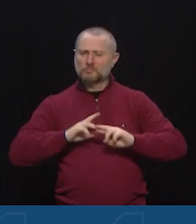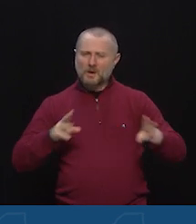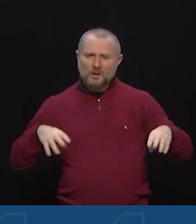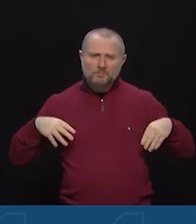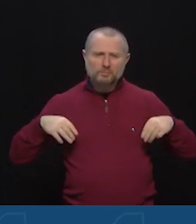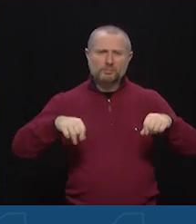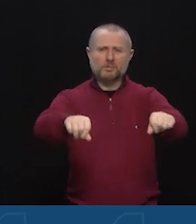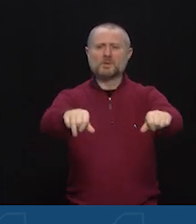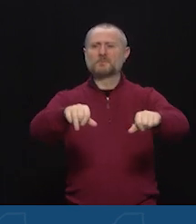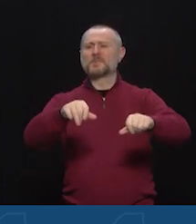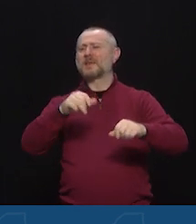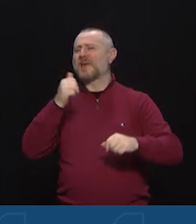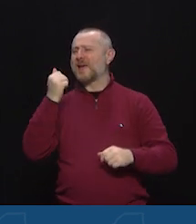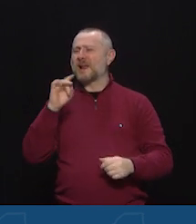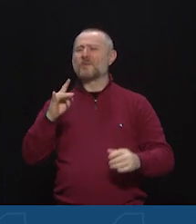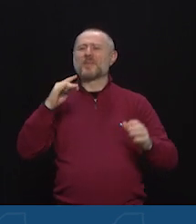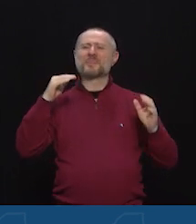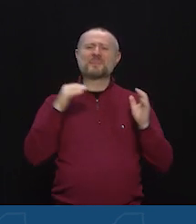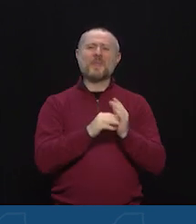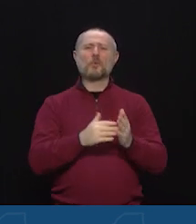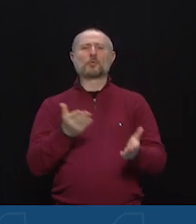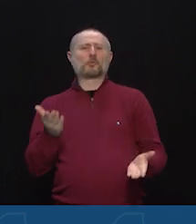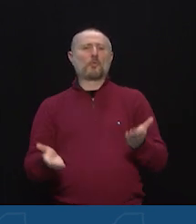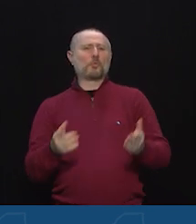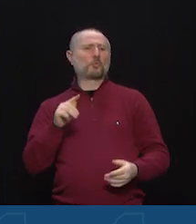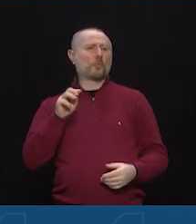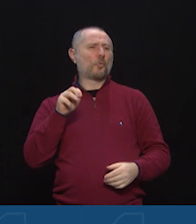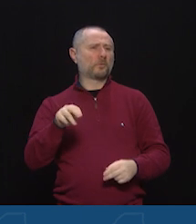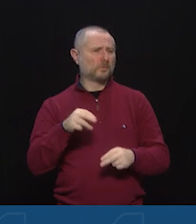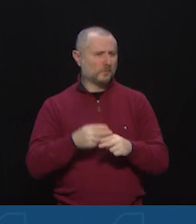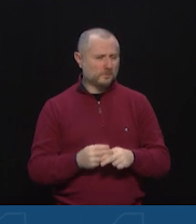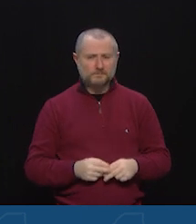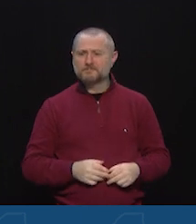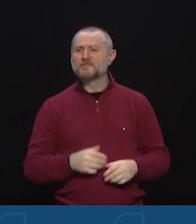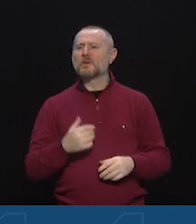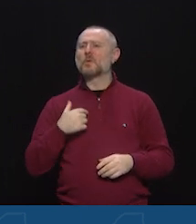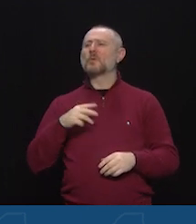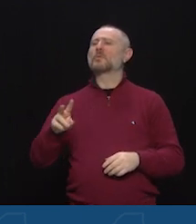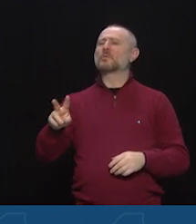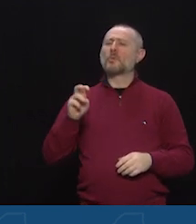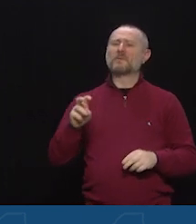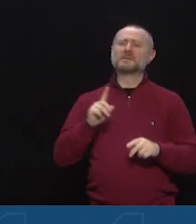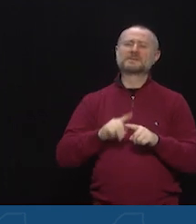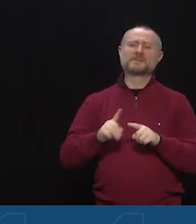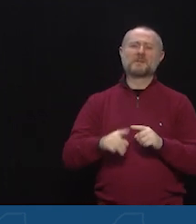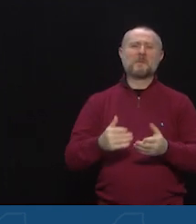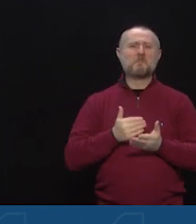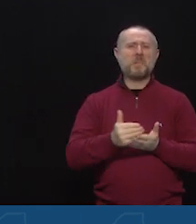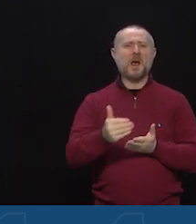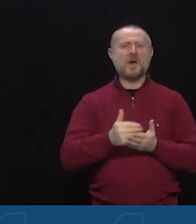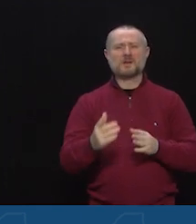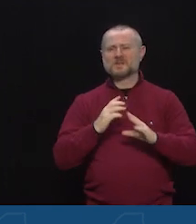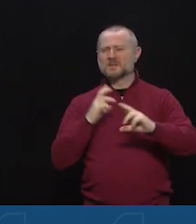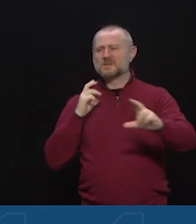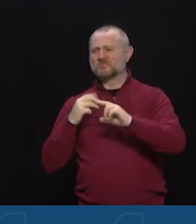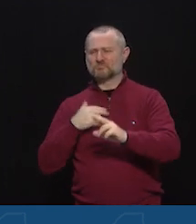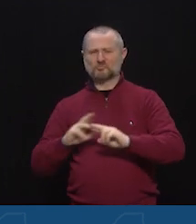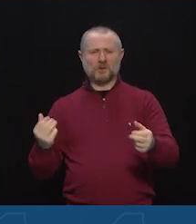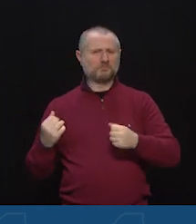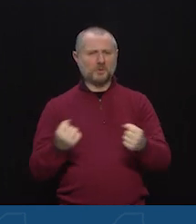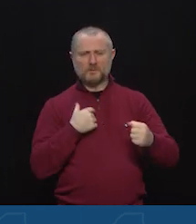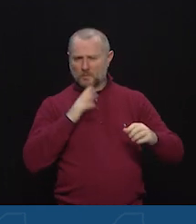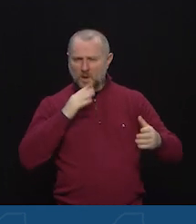18,000 tons ready to go. We have close to 200 vehicles that are prepared to be out on the